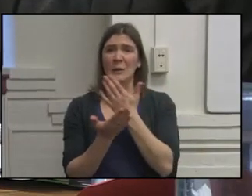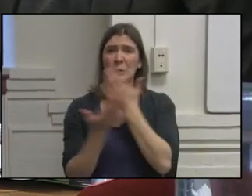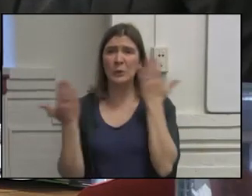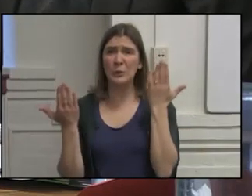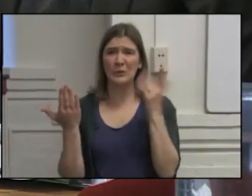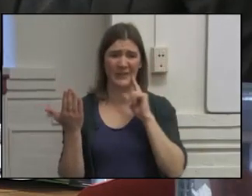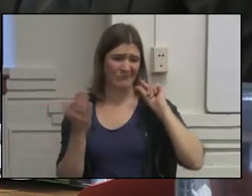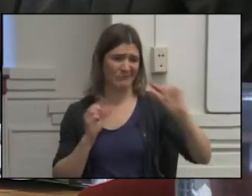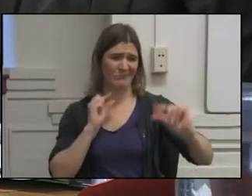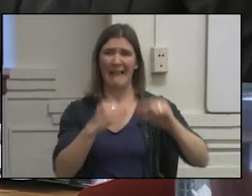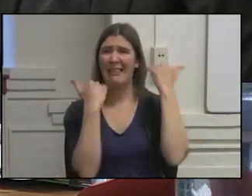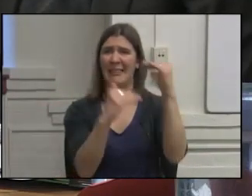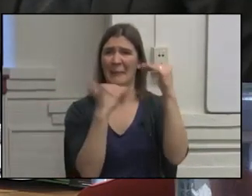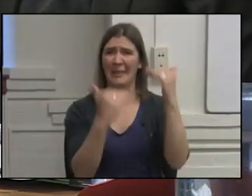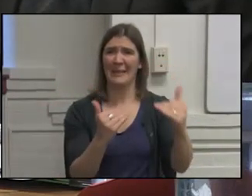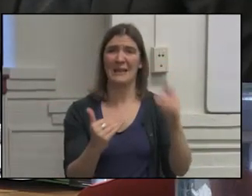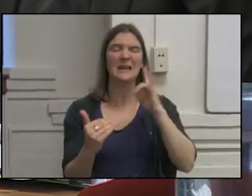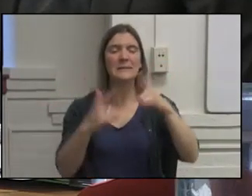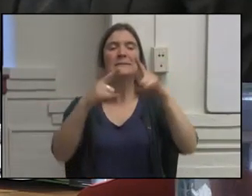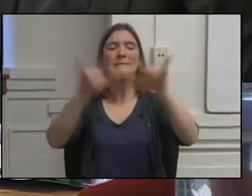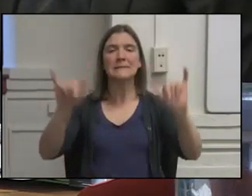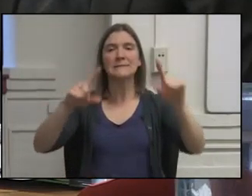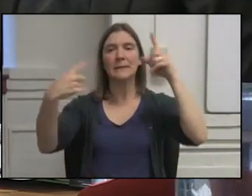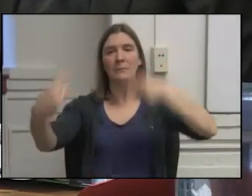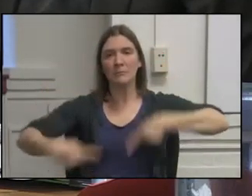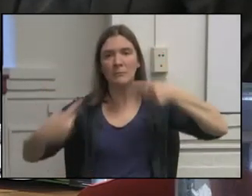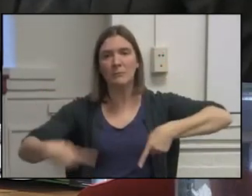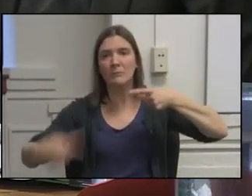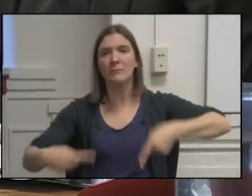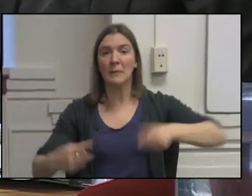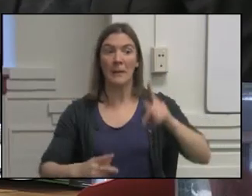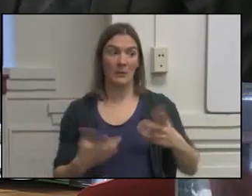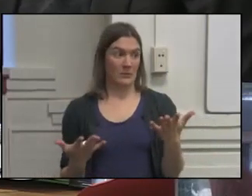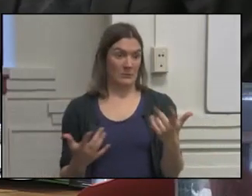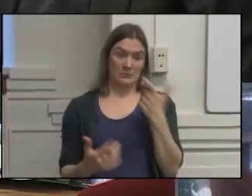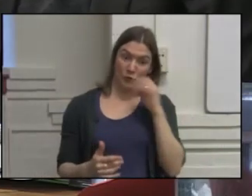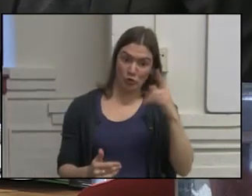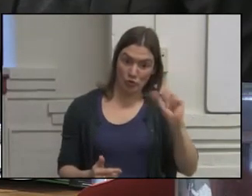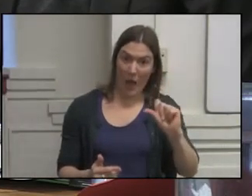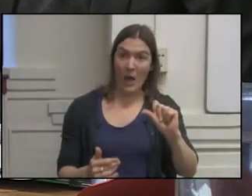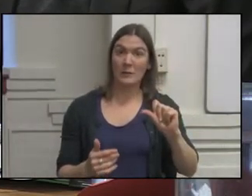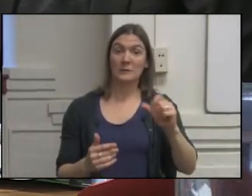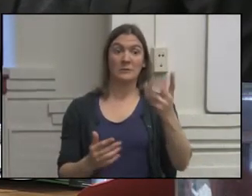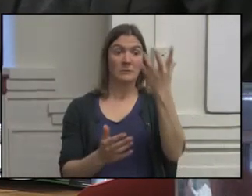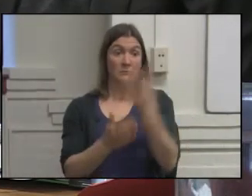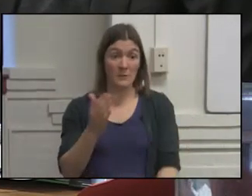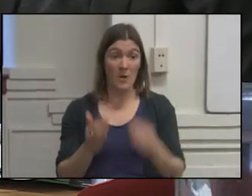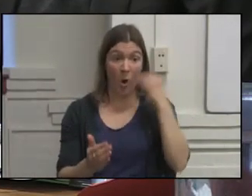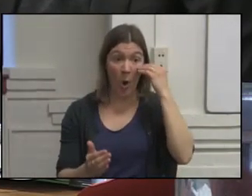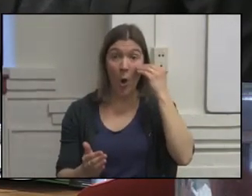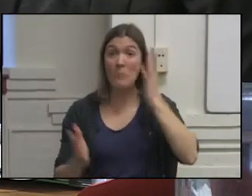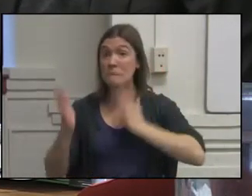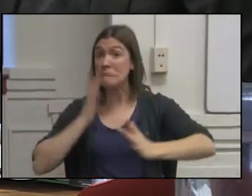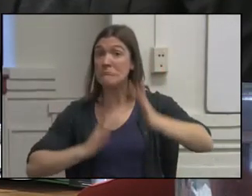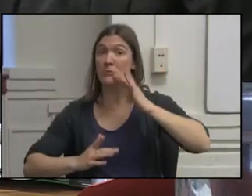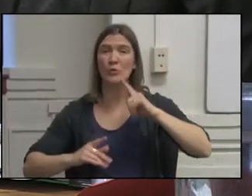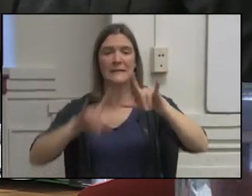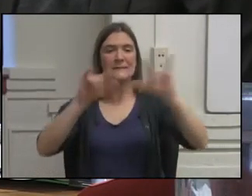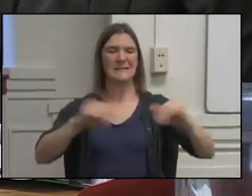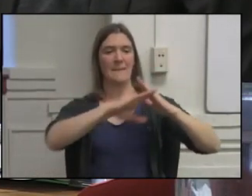and the systemic issues that face people who are struggling with opiates, including lack of housing and other systemic barriers.